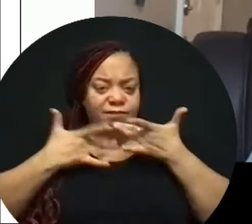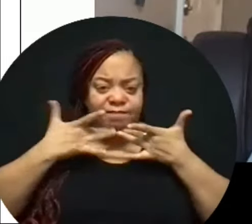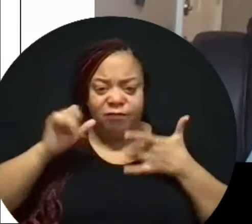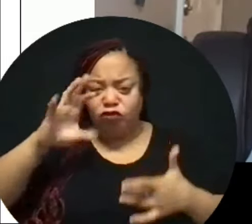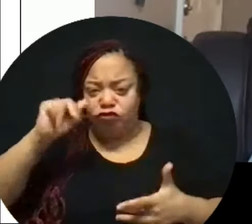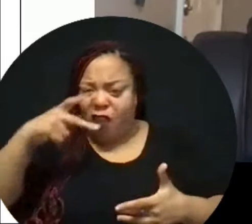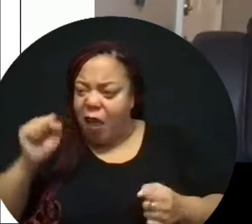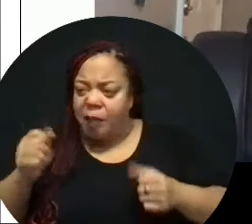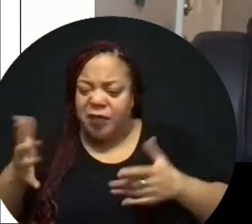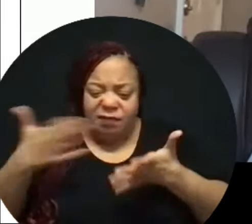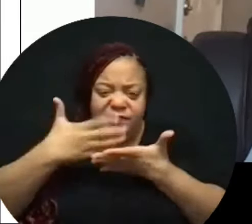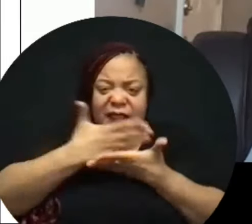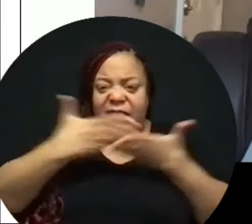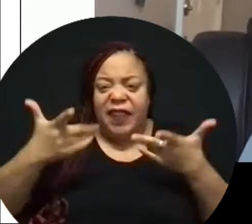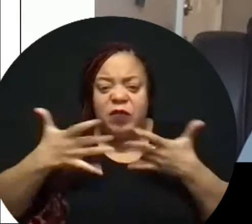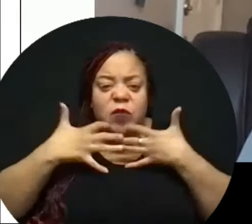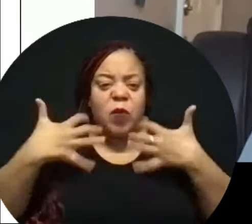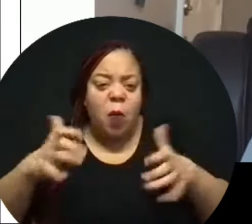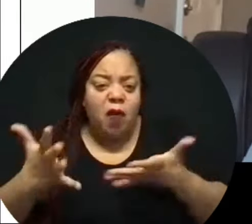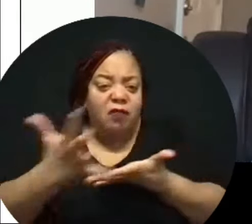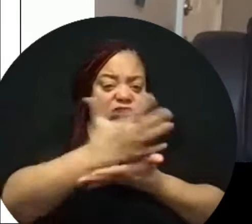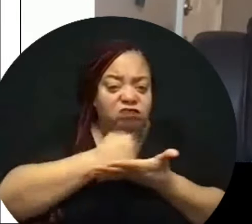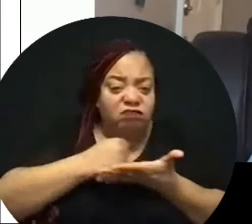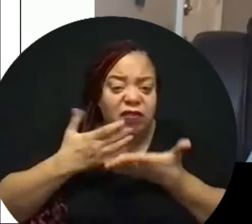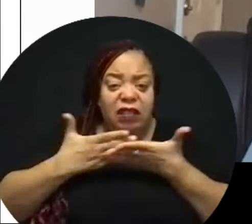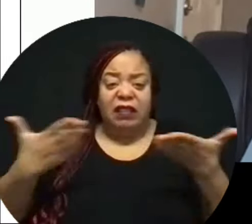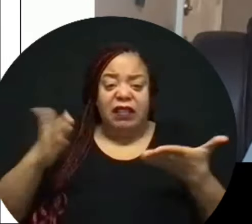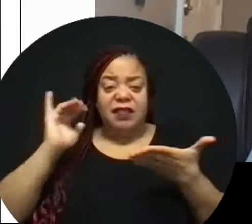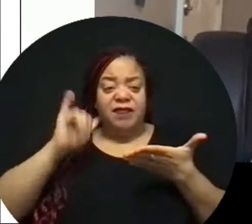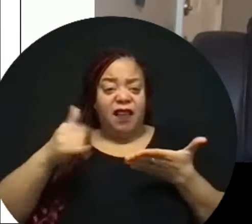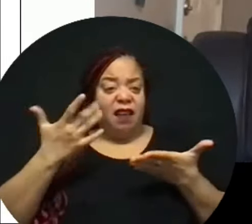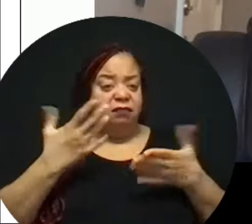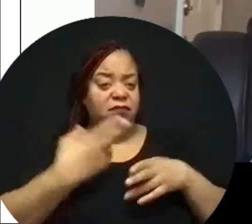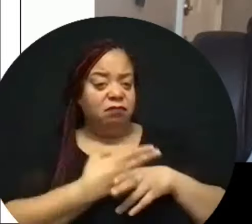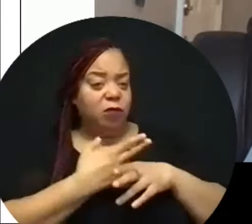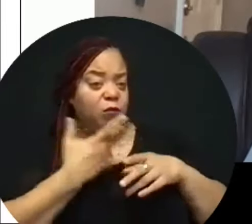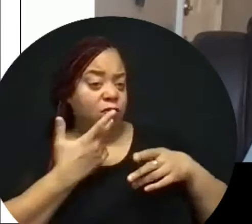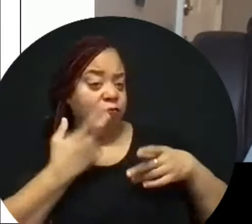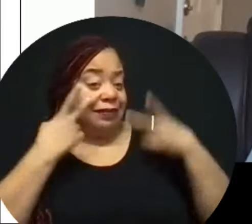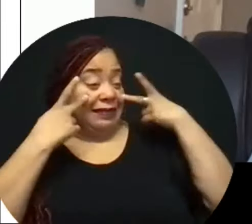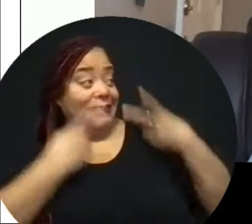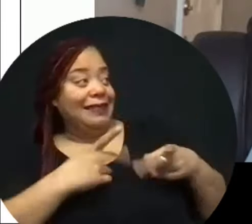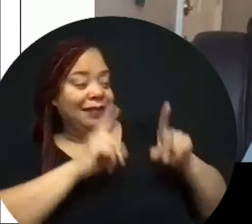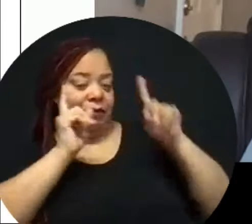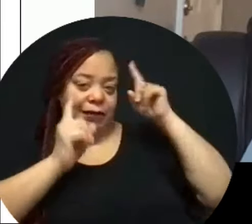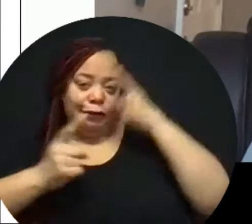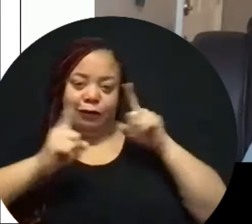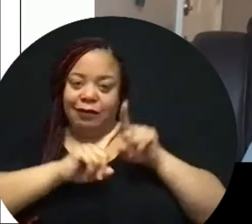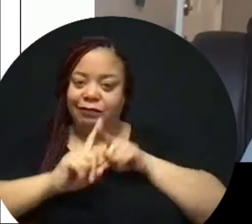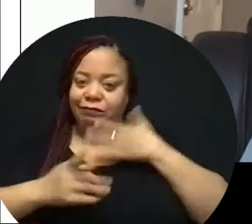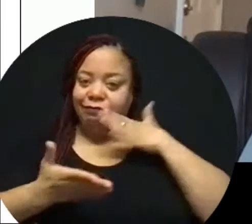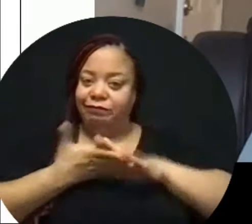transitioned out of the slavery, moved into the, like, using us as chain gangs and holding us in very, like, contaminated facilities.